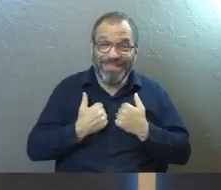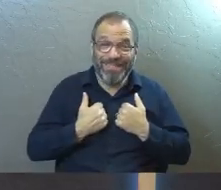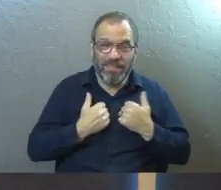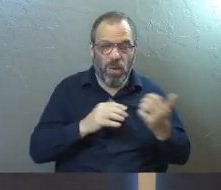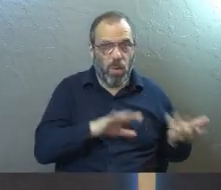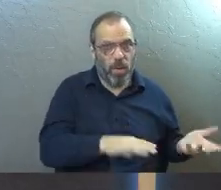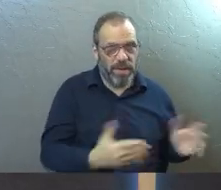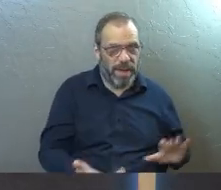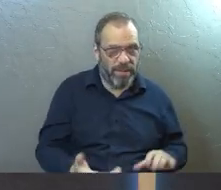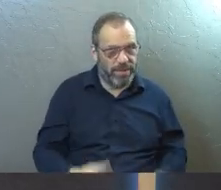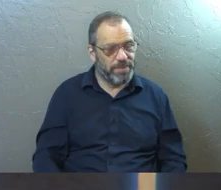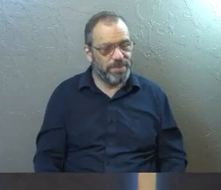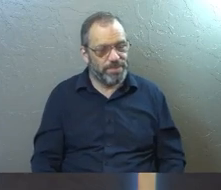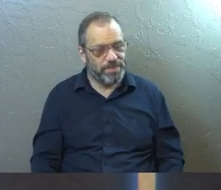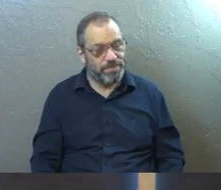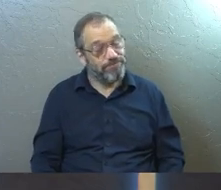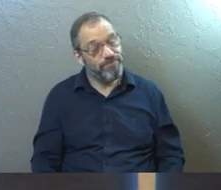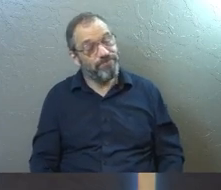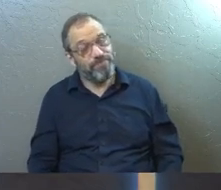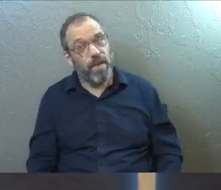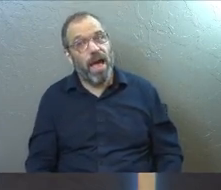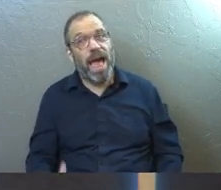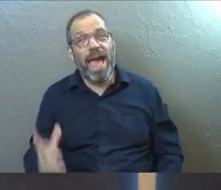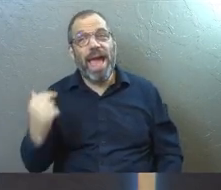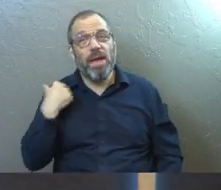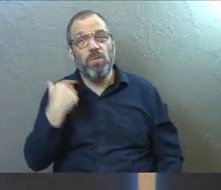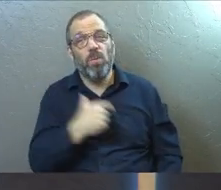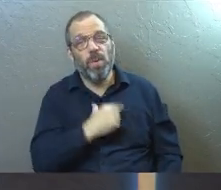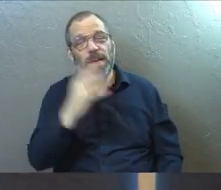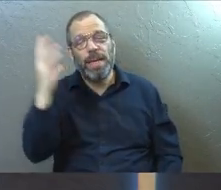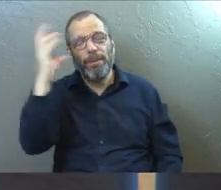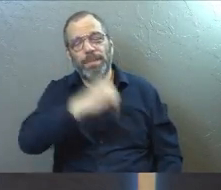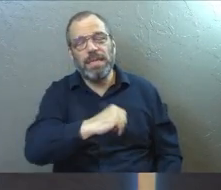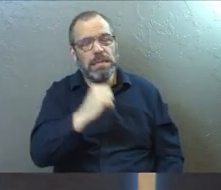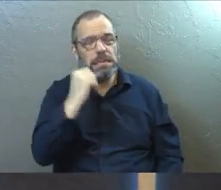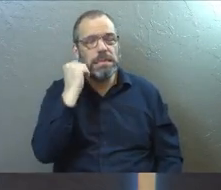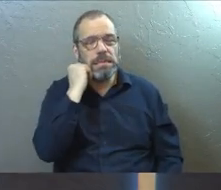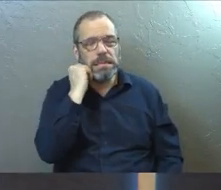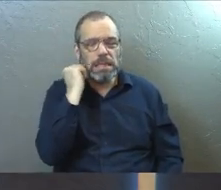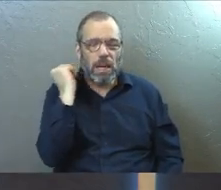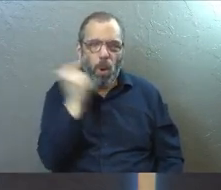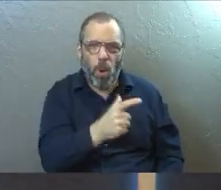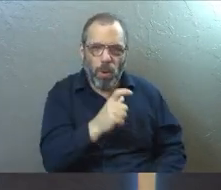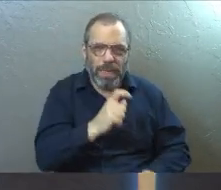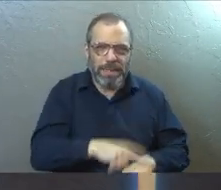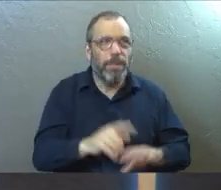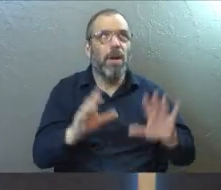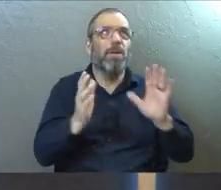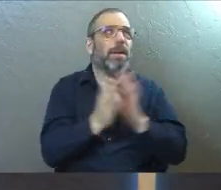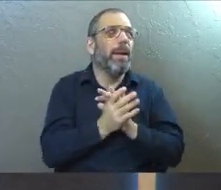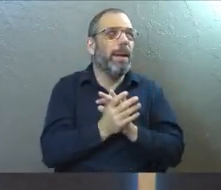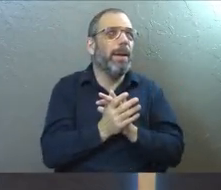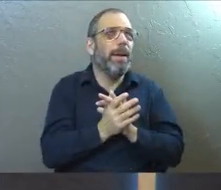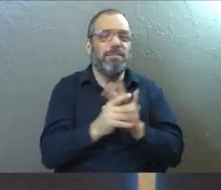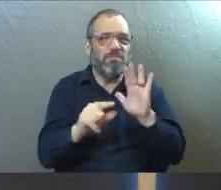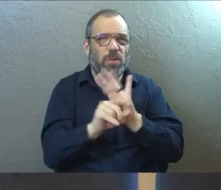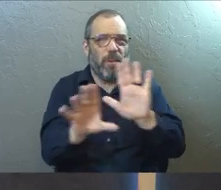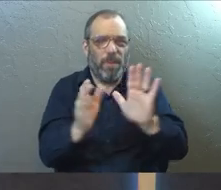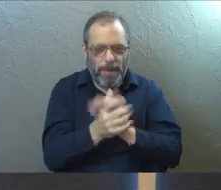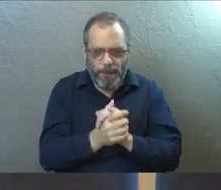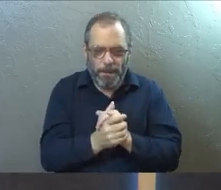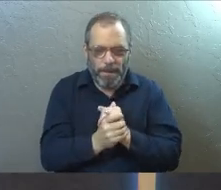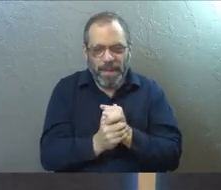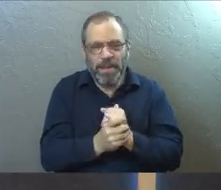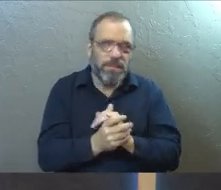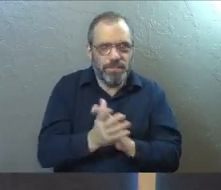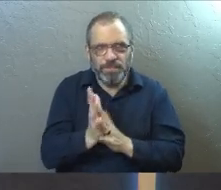push death to those around me. And we miss that all the time. I don't want to bash anybody at all, but